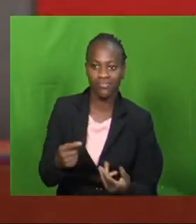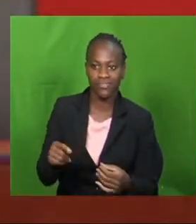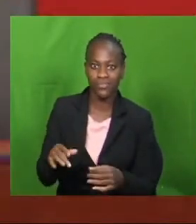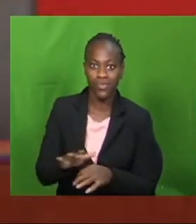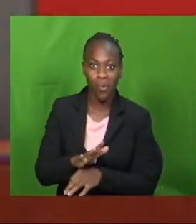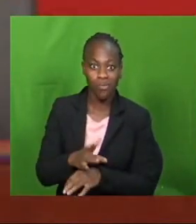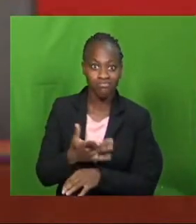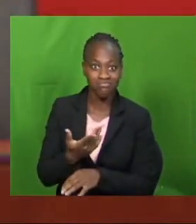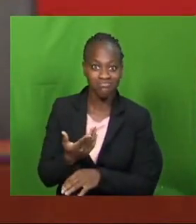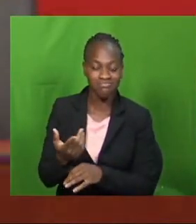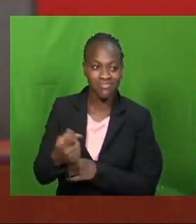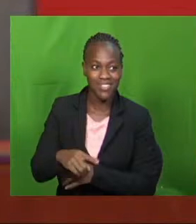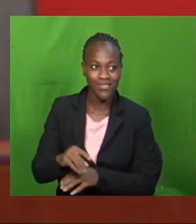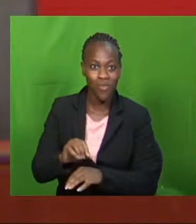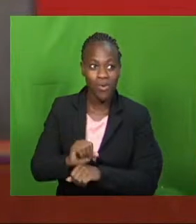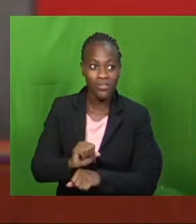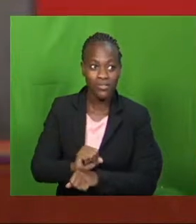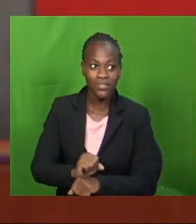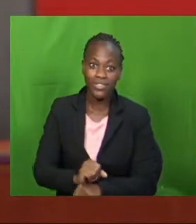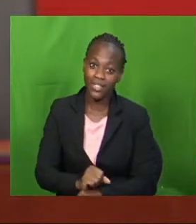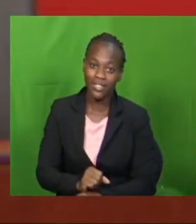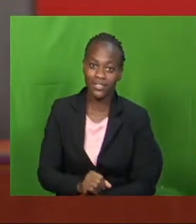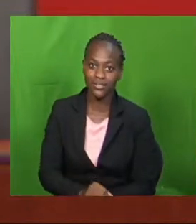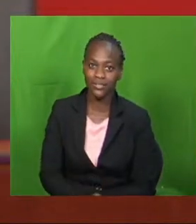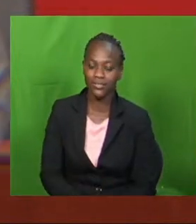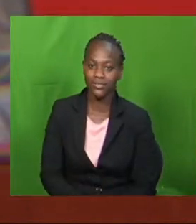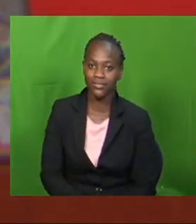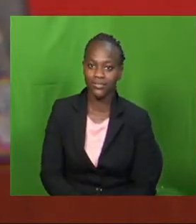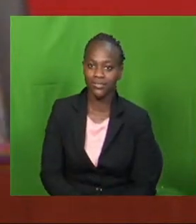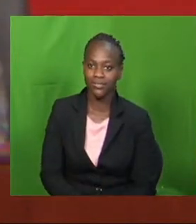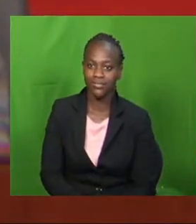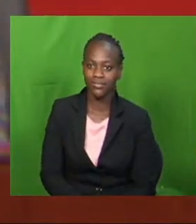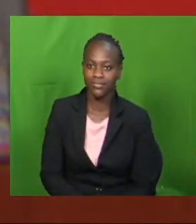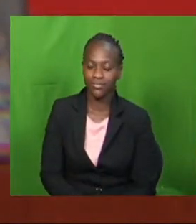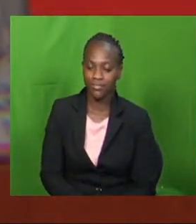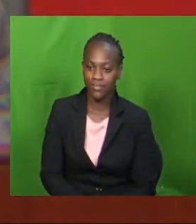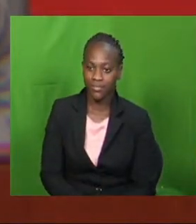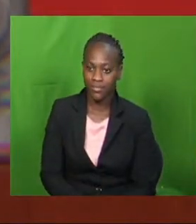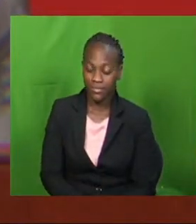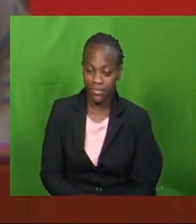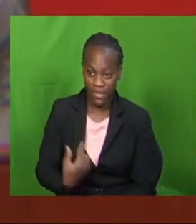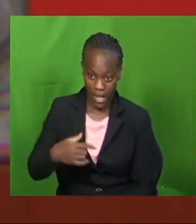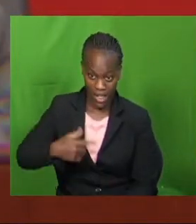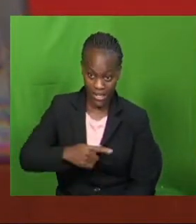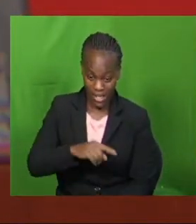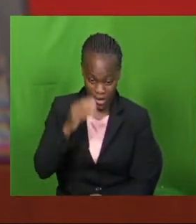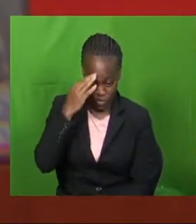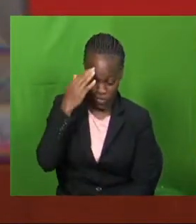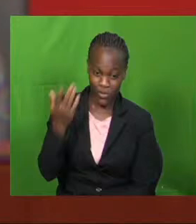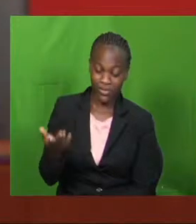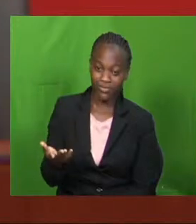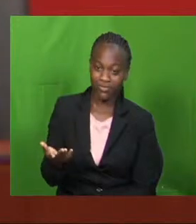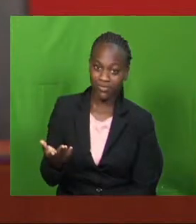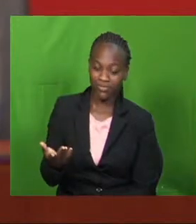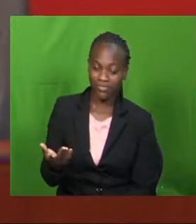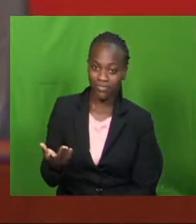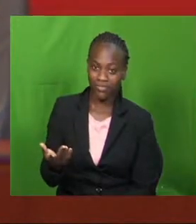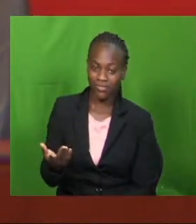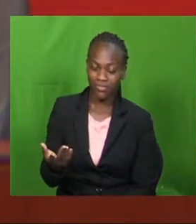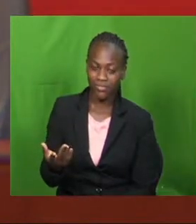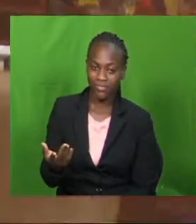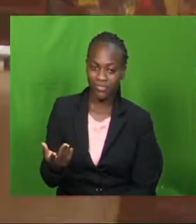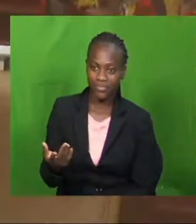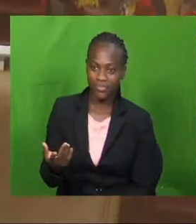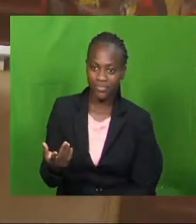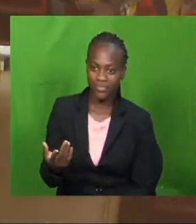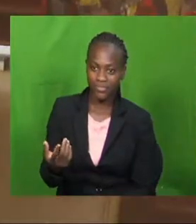chemistry. Mr. Speaker, this is my fifth time in this house. Very experienced legislator. He knows it. I know what I'm talking about. Mr. Speaker, I